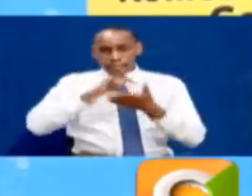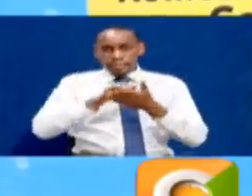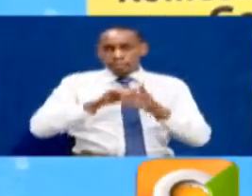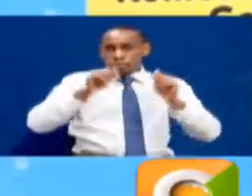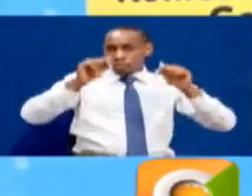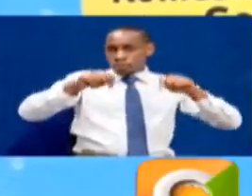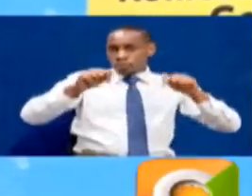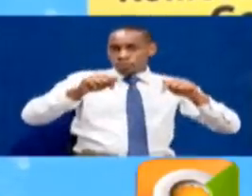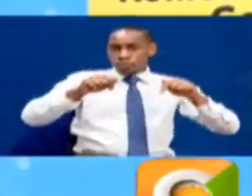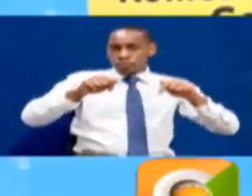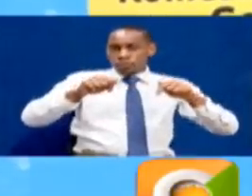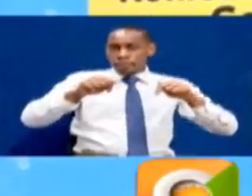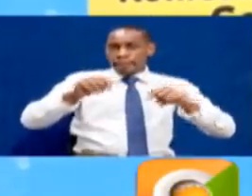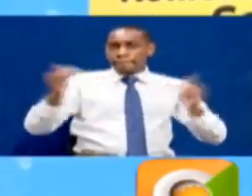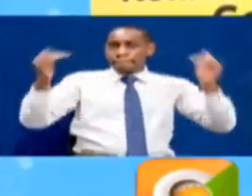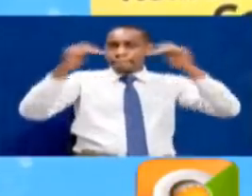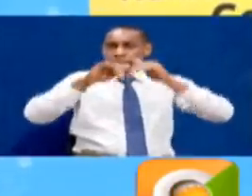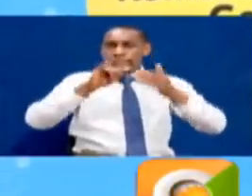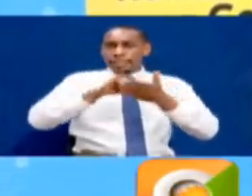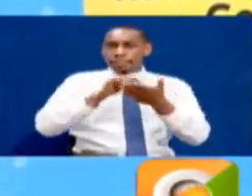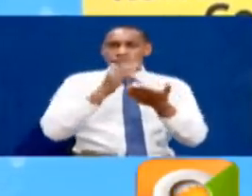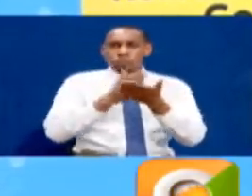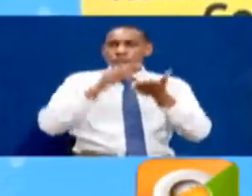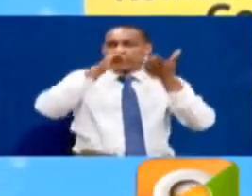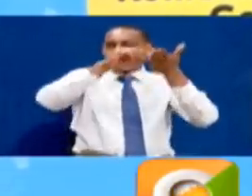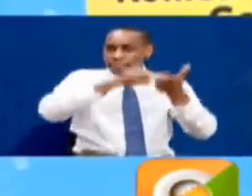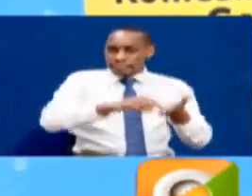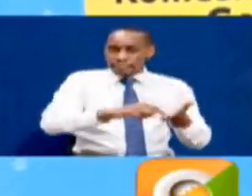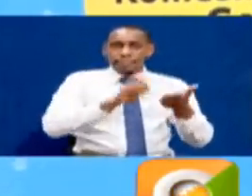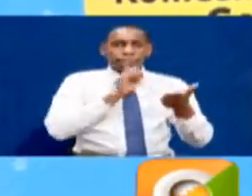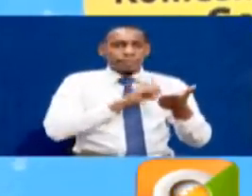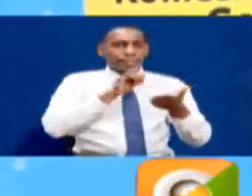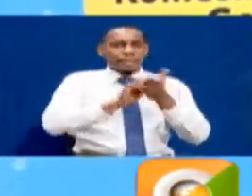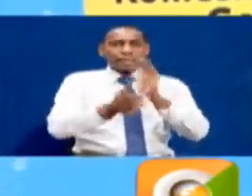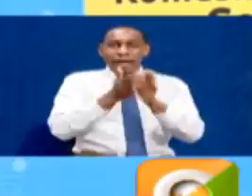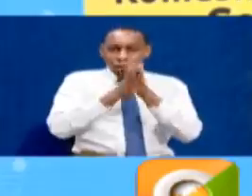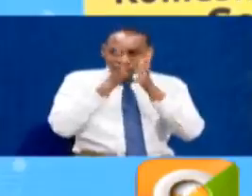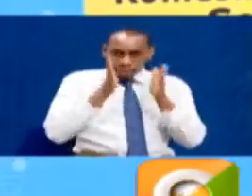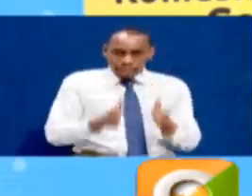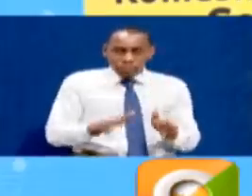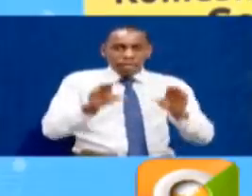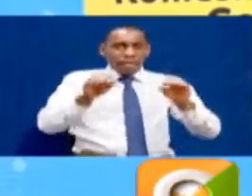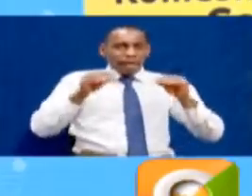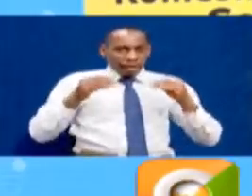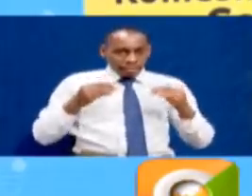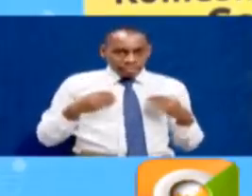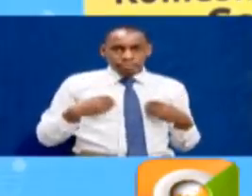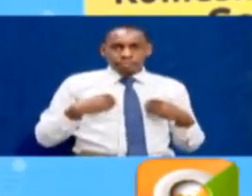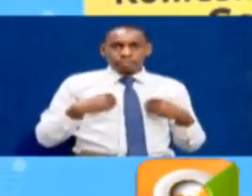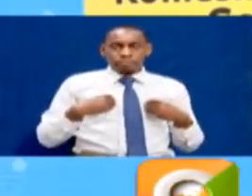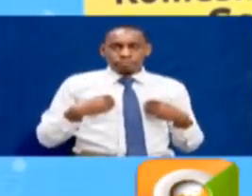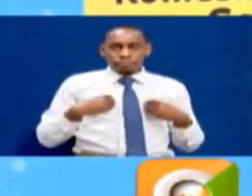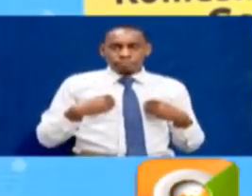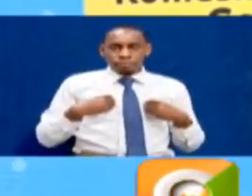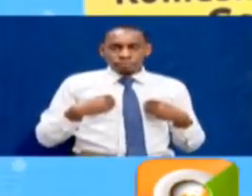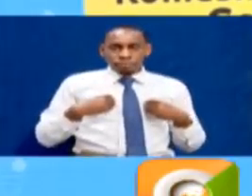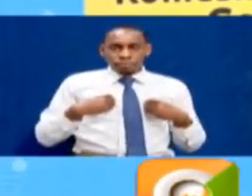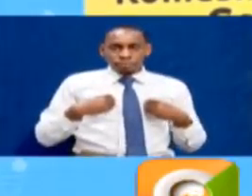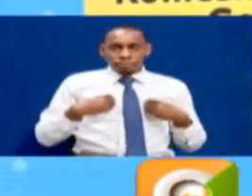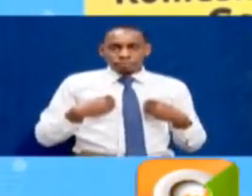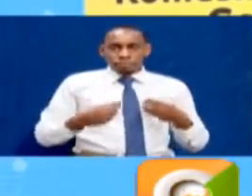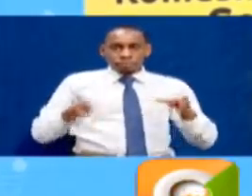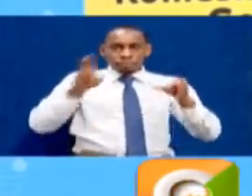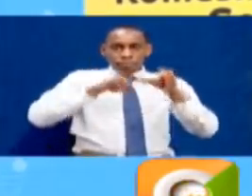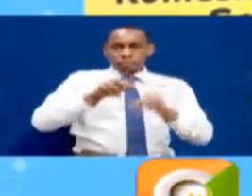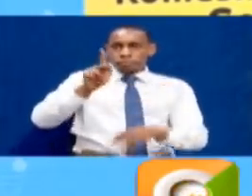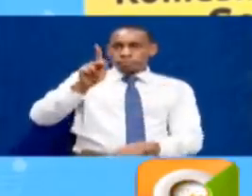NAC meeting, it was actually emphasized that nobody should be allowed to take any cargo from